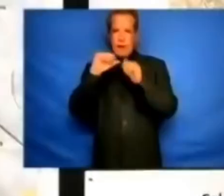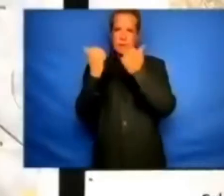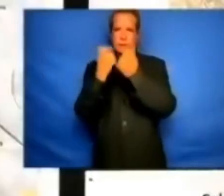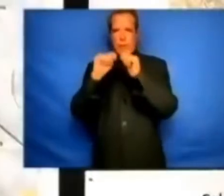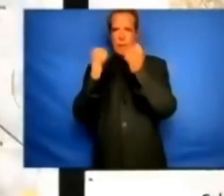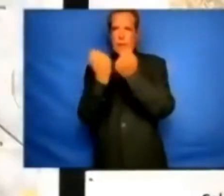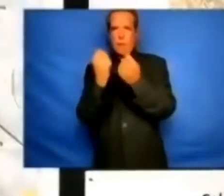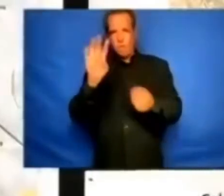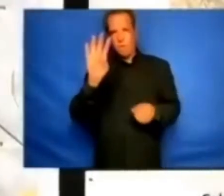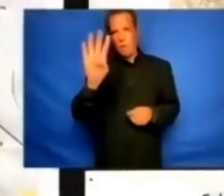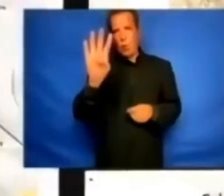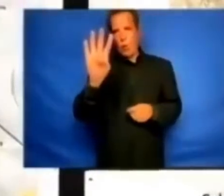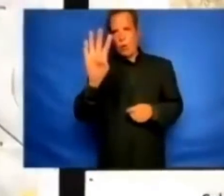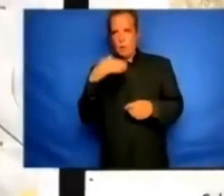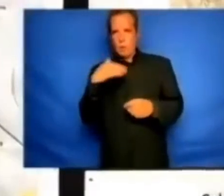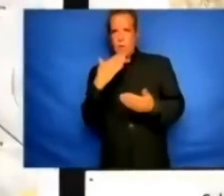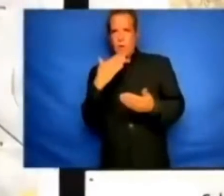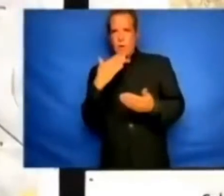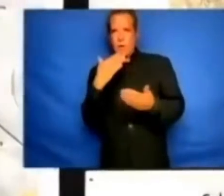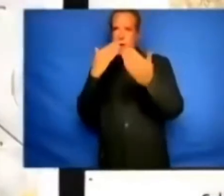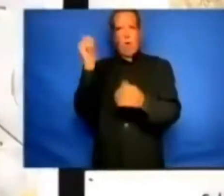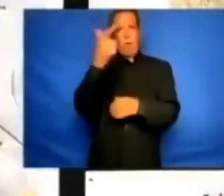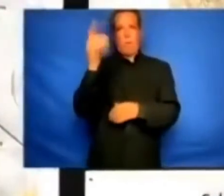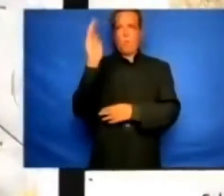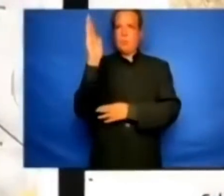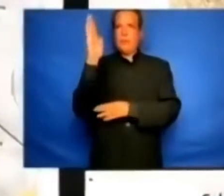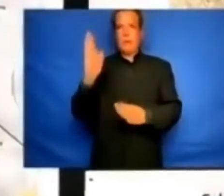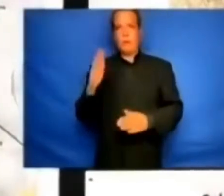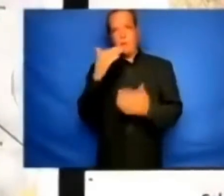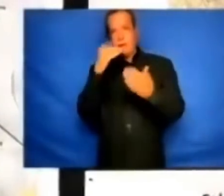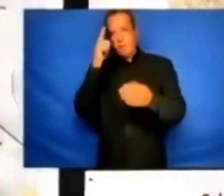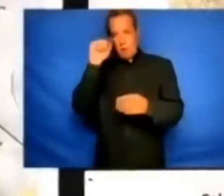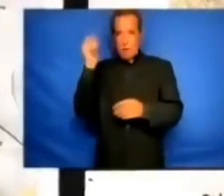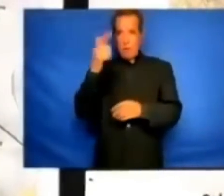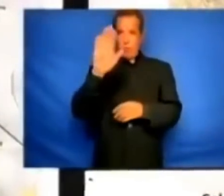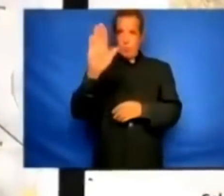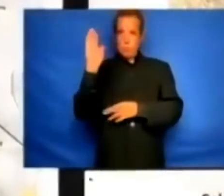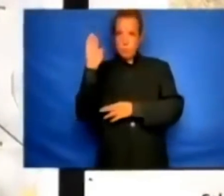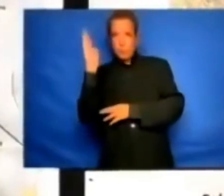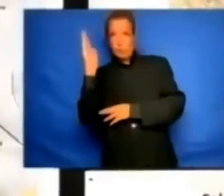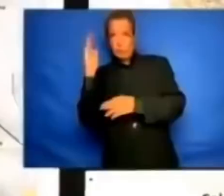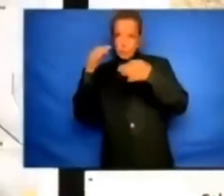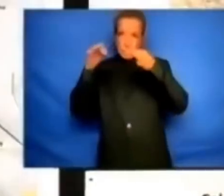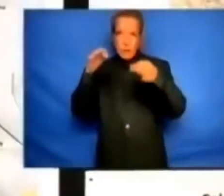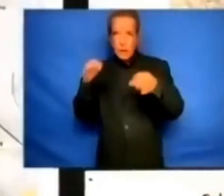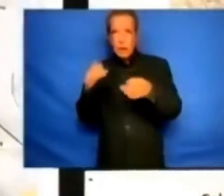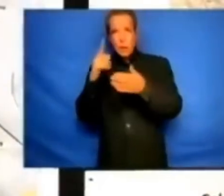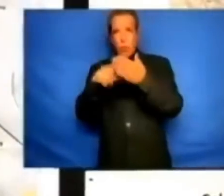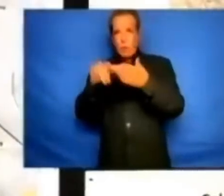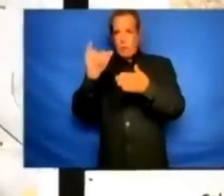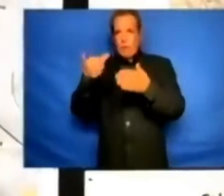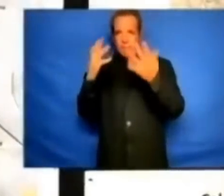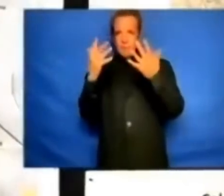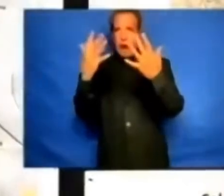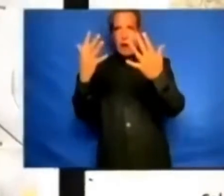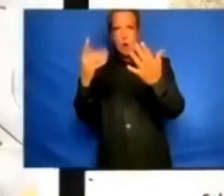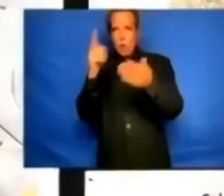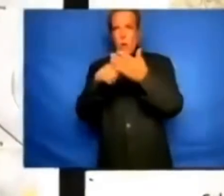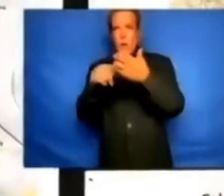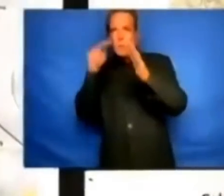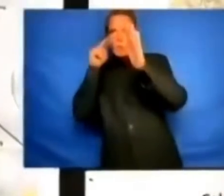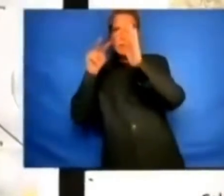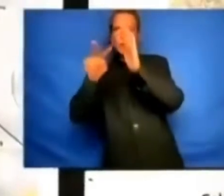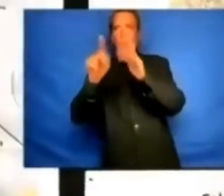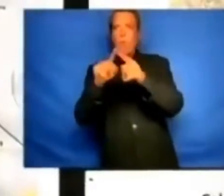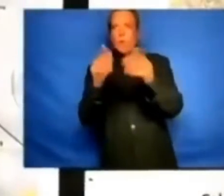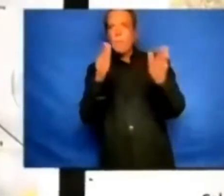I want to thank all our presenters for sharing all the information that they have on what the fire is currently doing and what the plans are as we take a look at